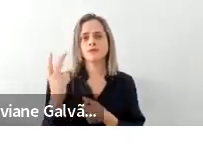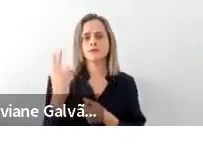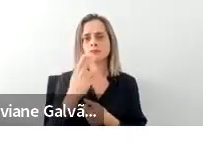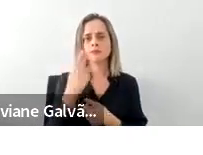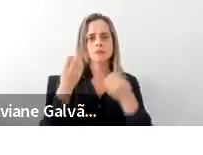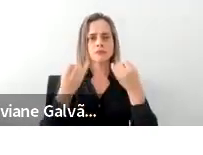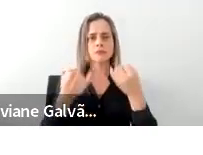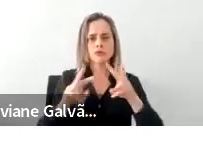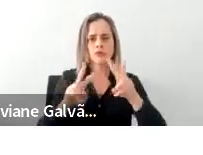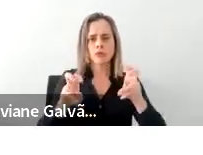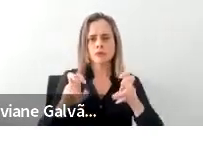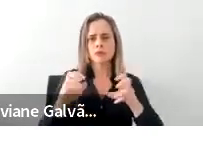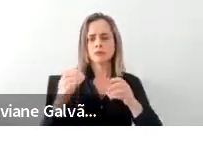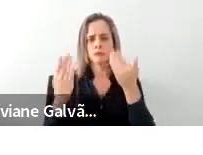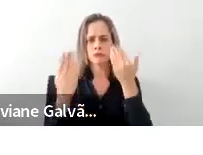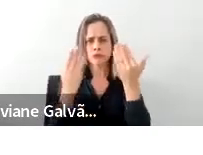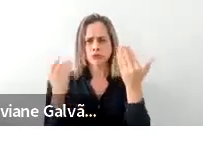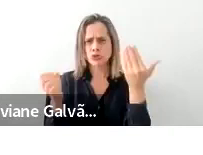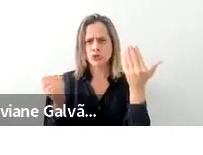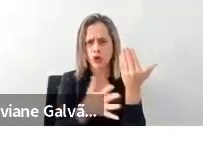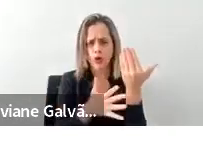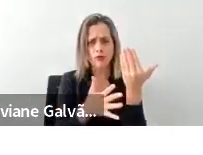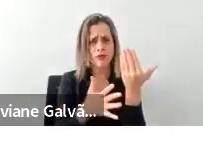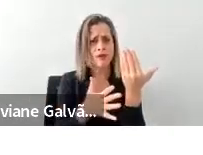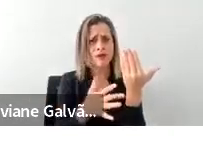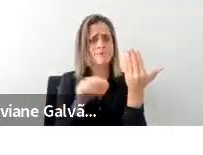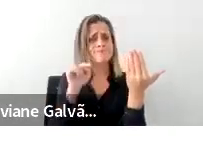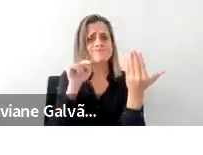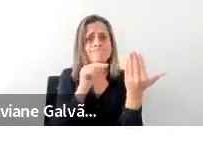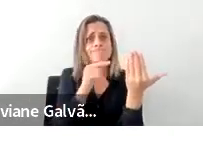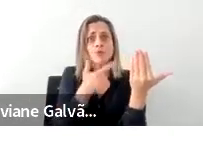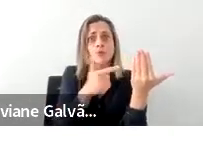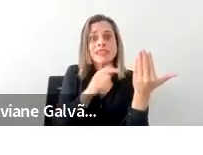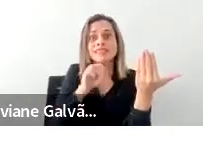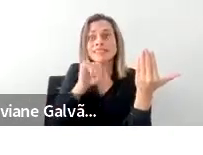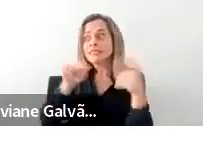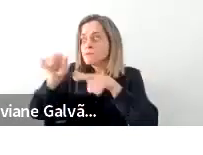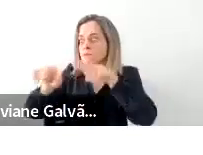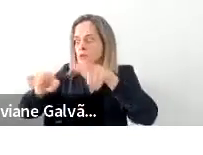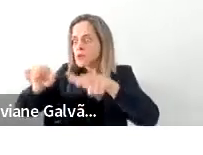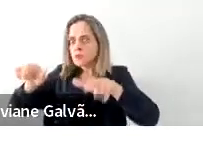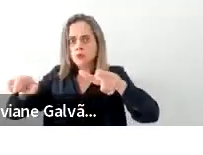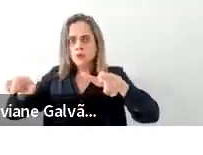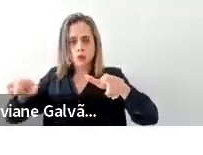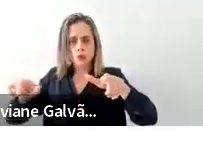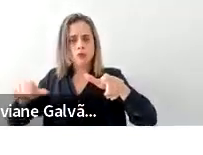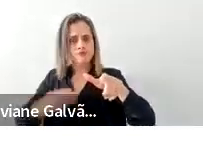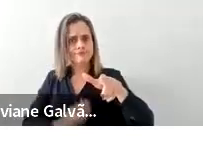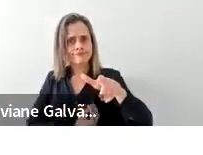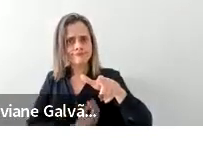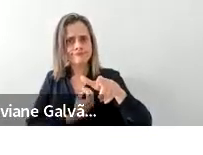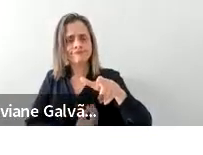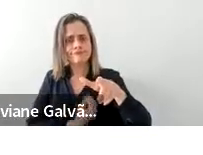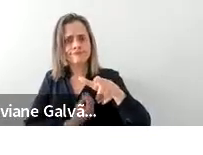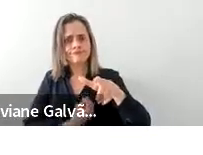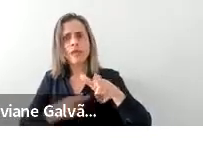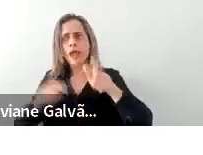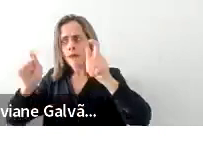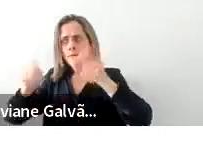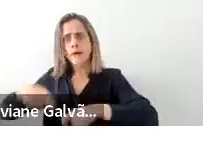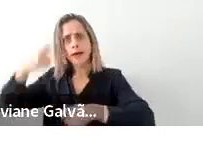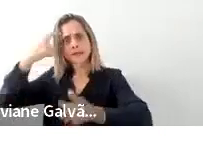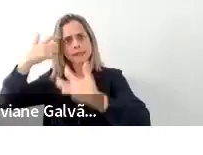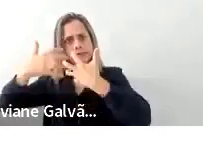people exist who are capable of thinking and being in a new way to create